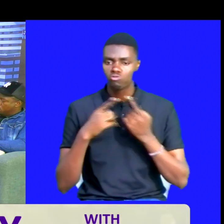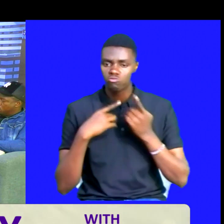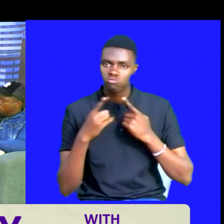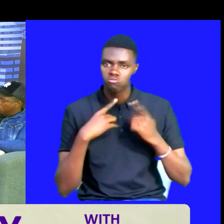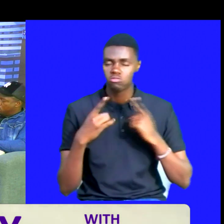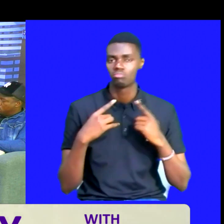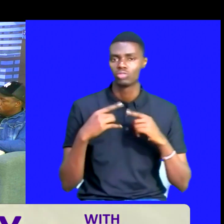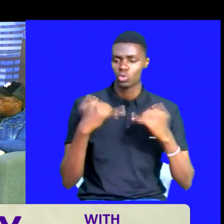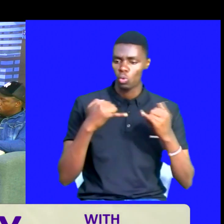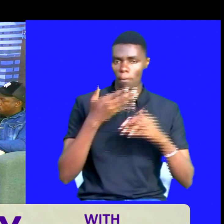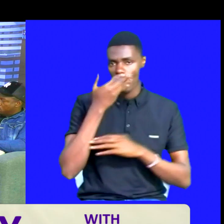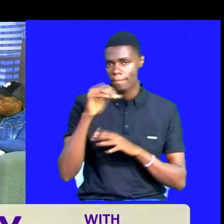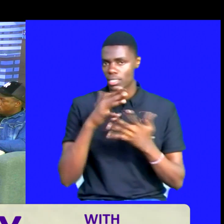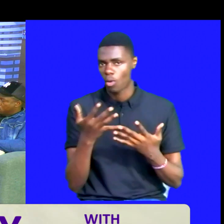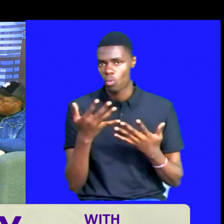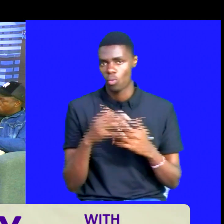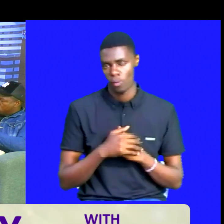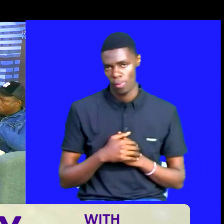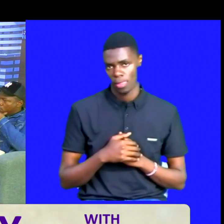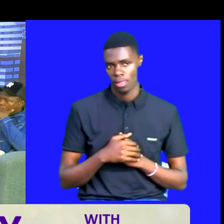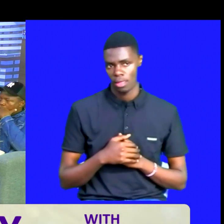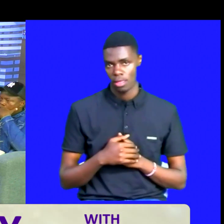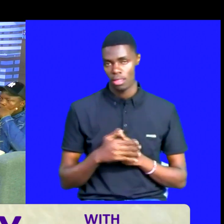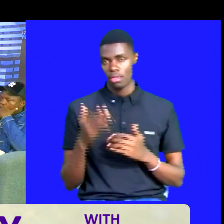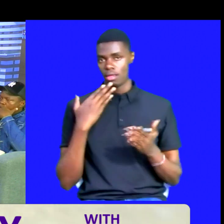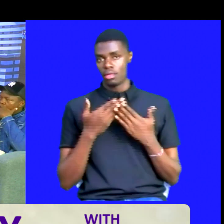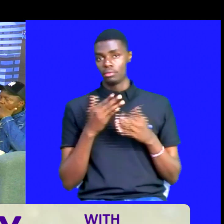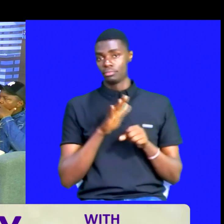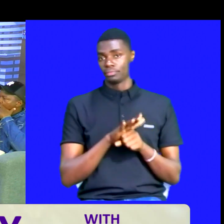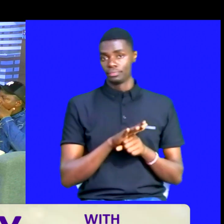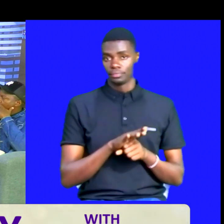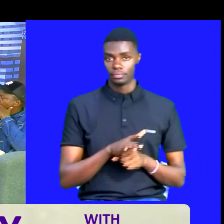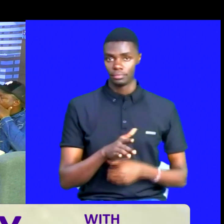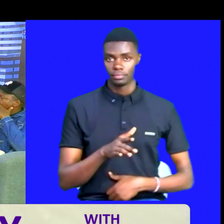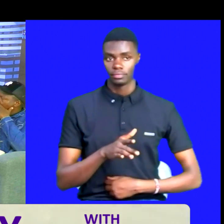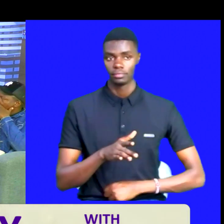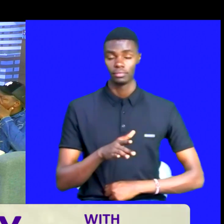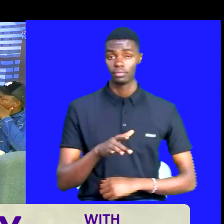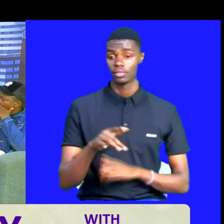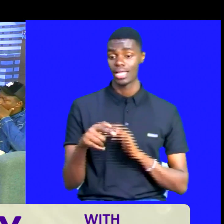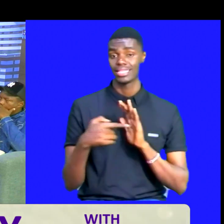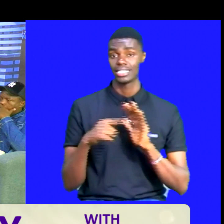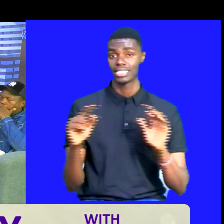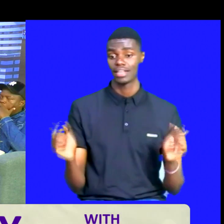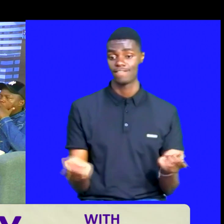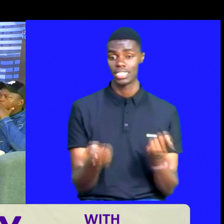best, and you know, on and off the pitch maybe? Okay, thank you. You know, this event